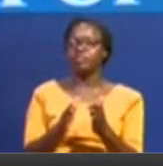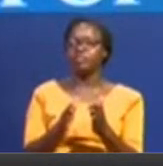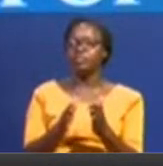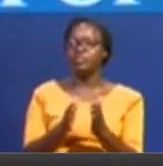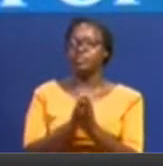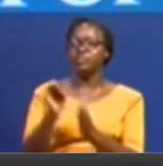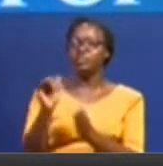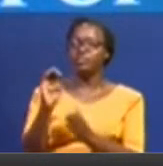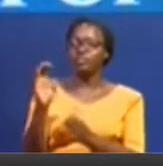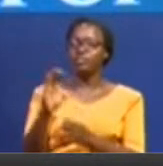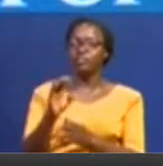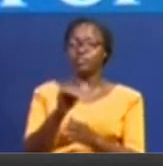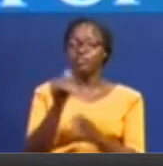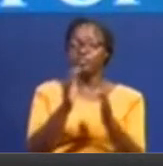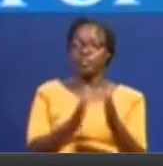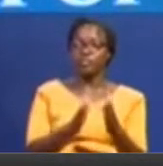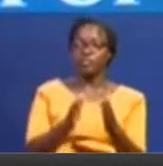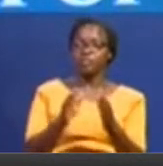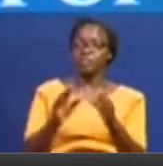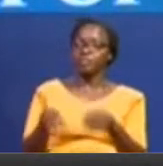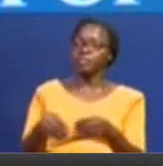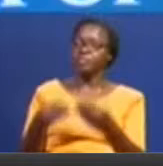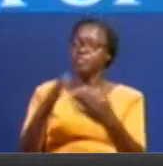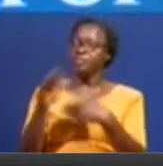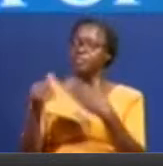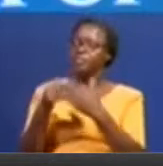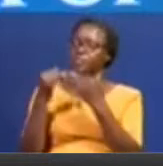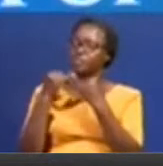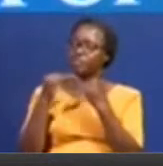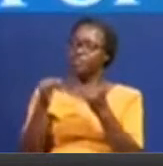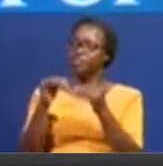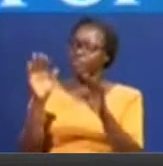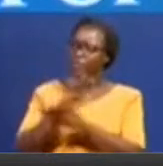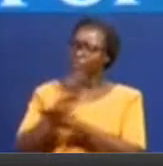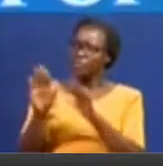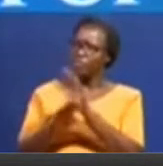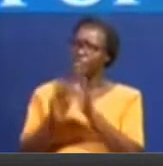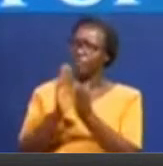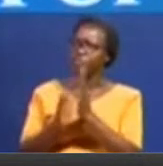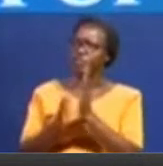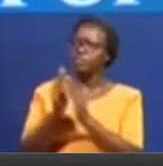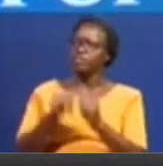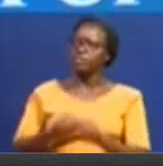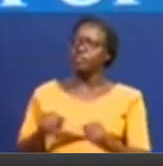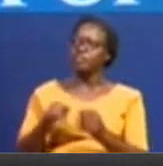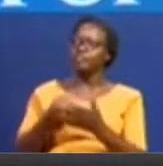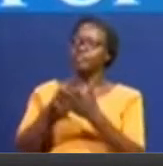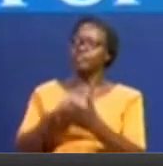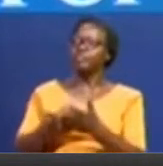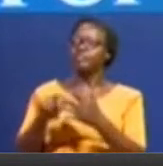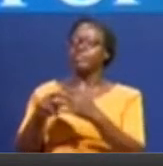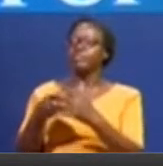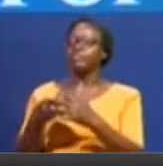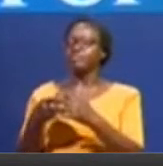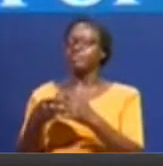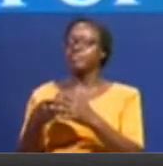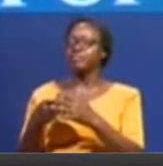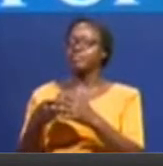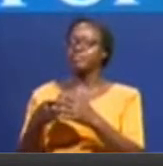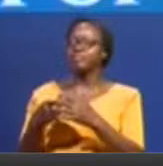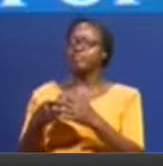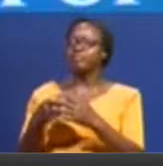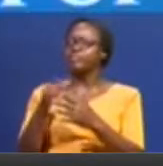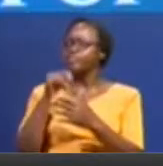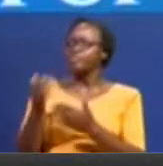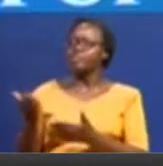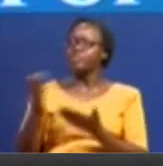Then IEBC on the other part provides all the information, everything, without being able to collude and start not